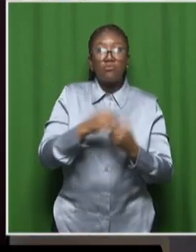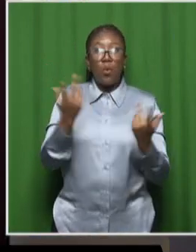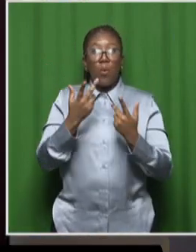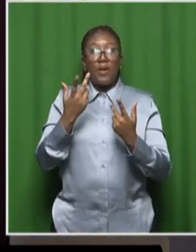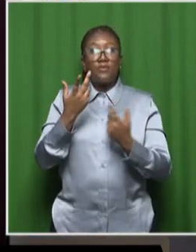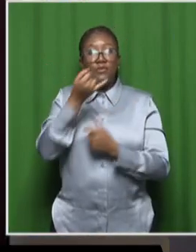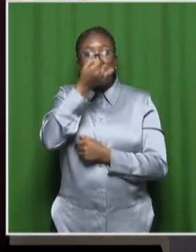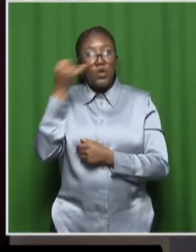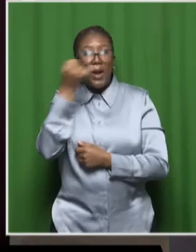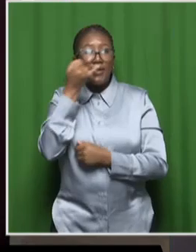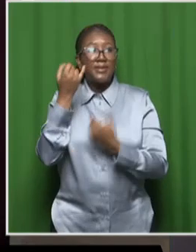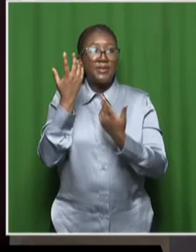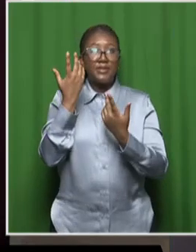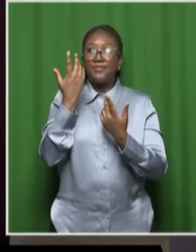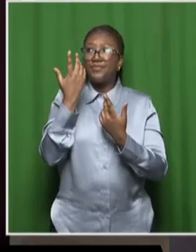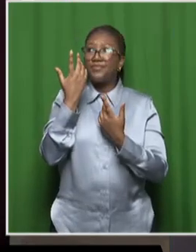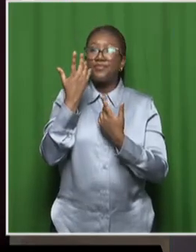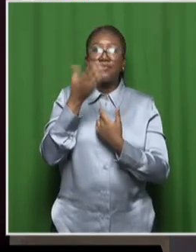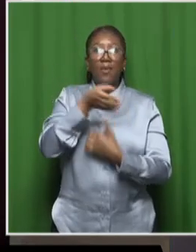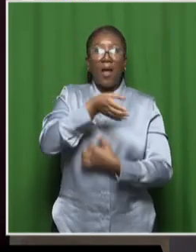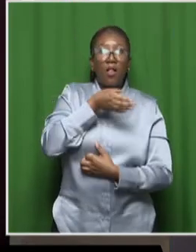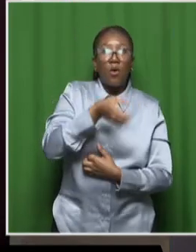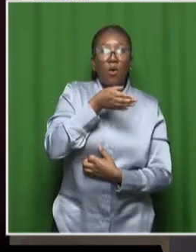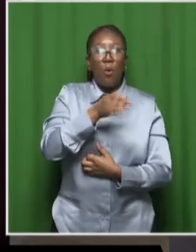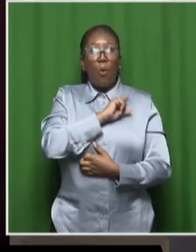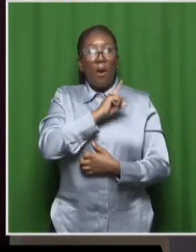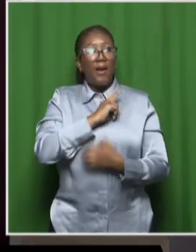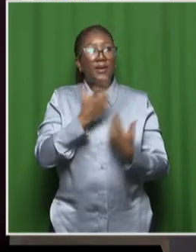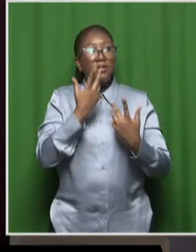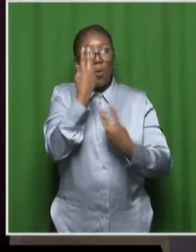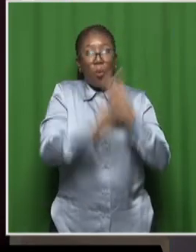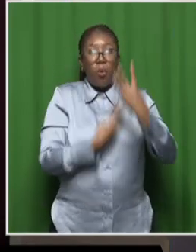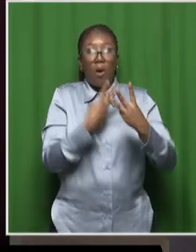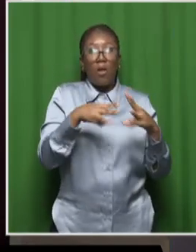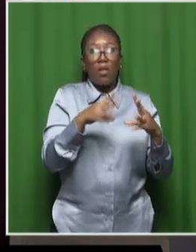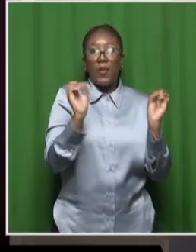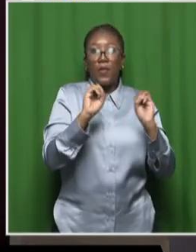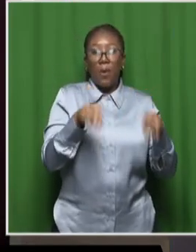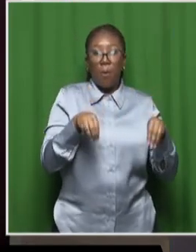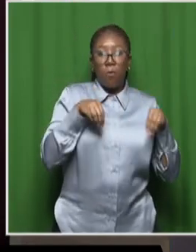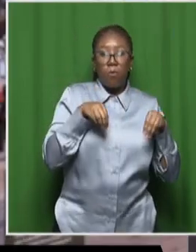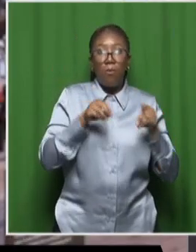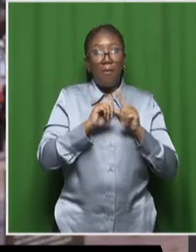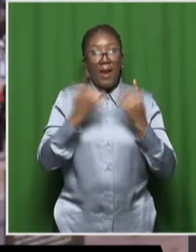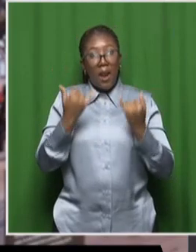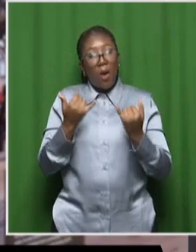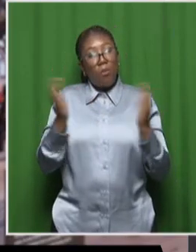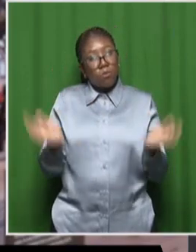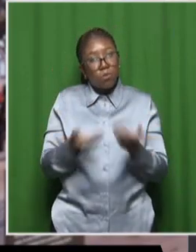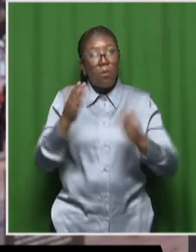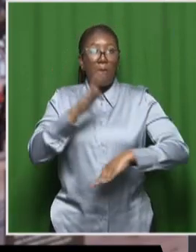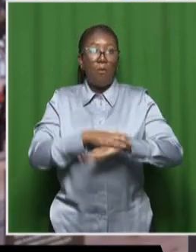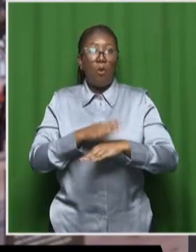like it's really sad that there is this interplay of hope